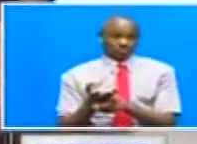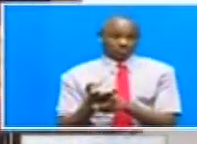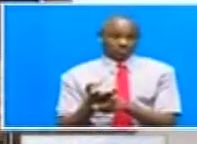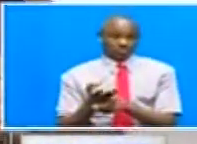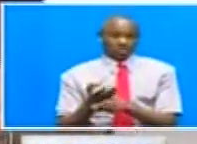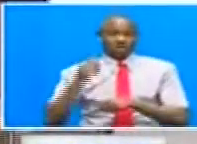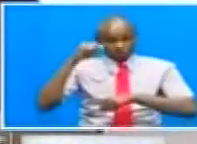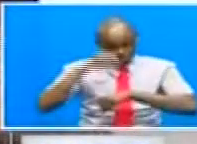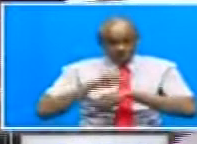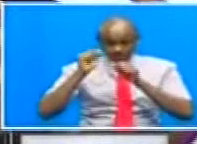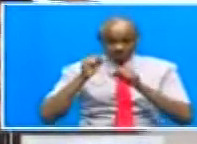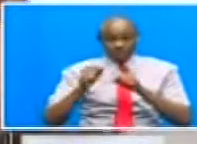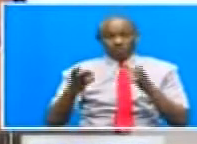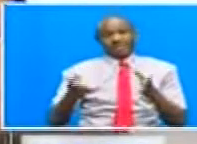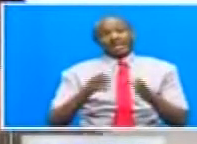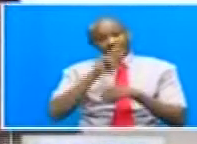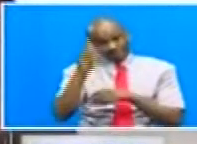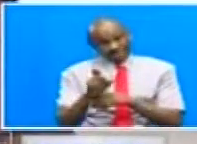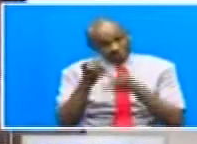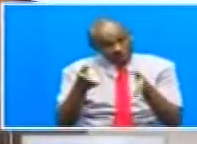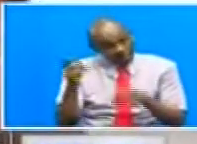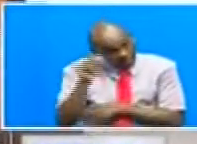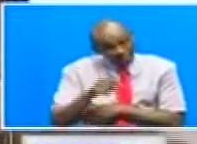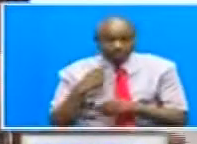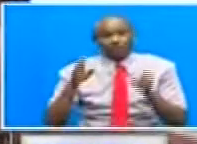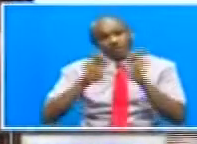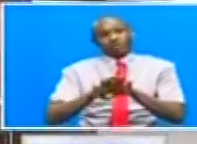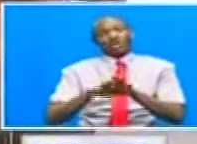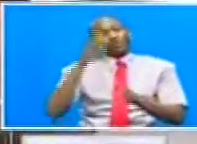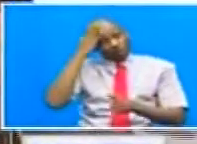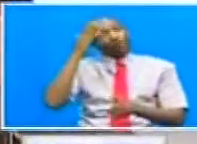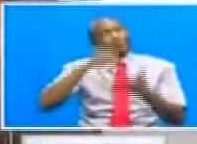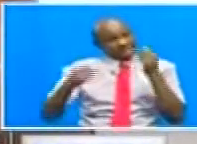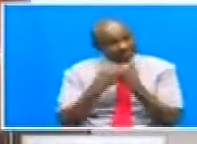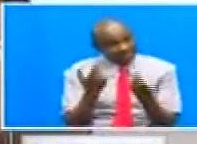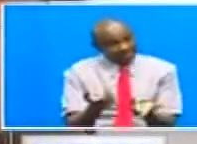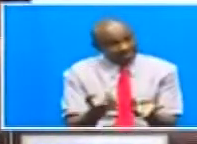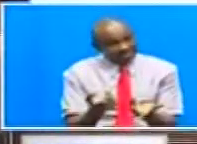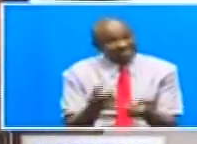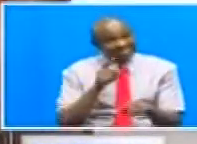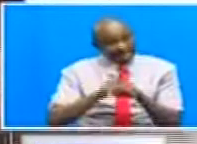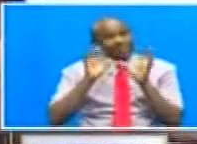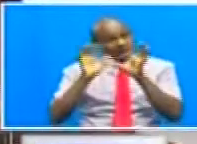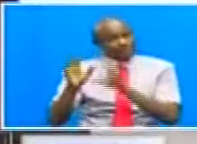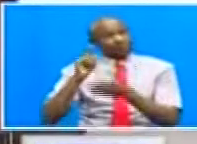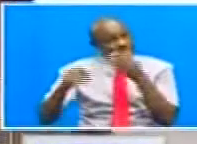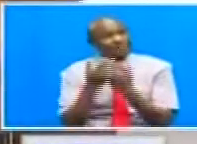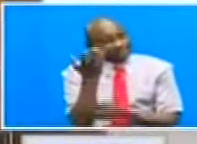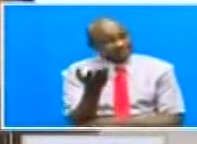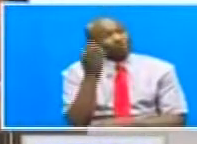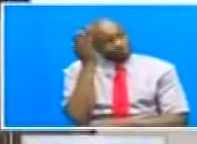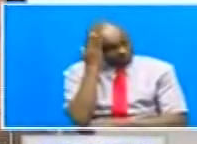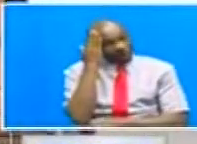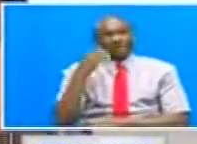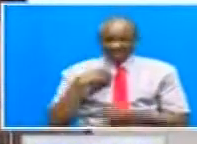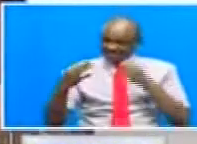The schools will then go into recess, then there's an examination period. Mm-hmm. And we know what happens during the year of campaigning and elections. So we